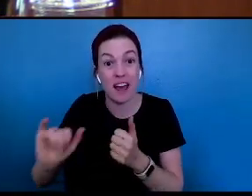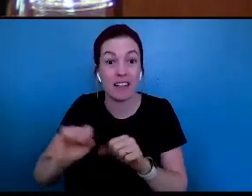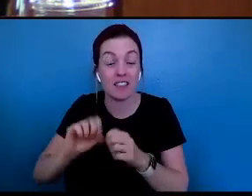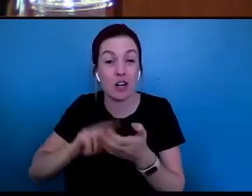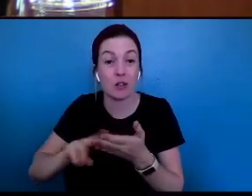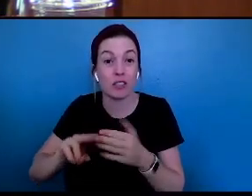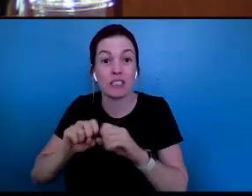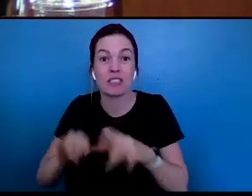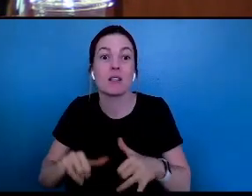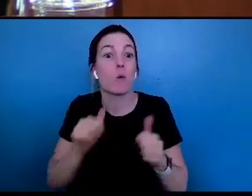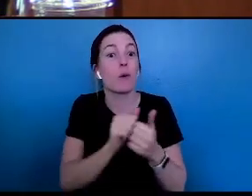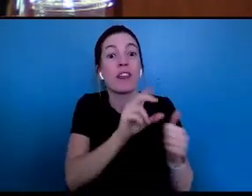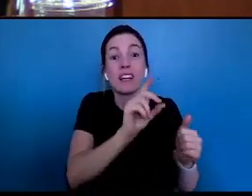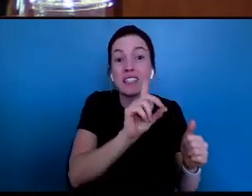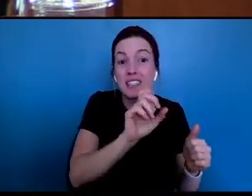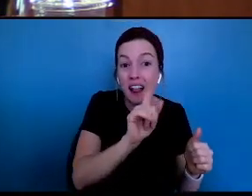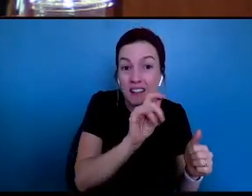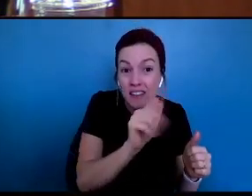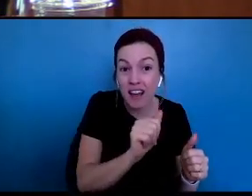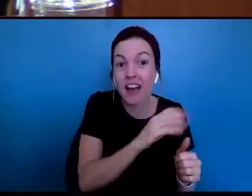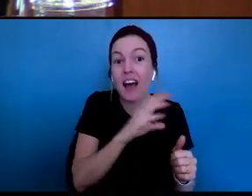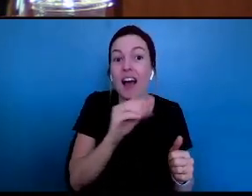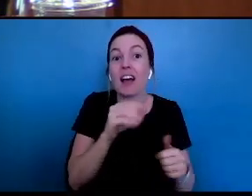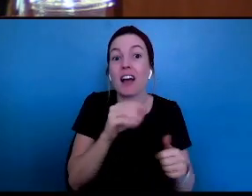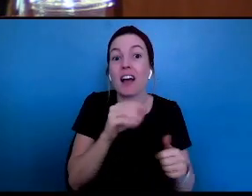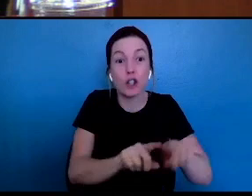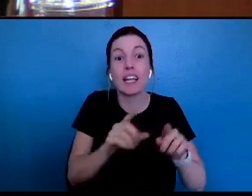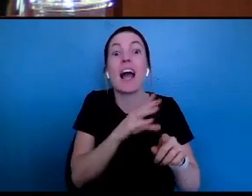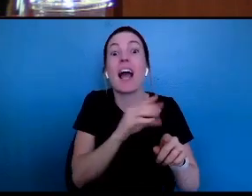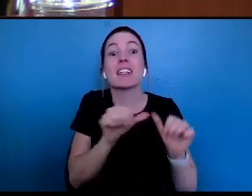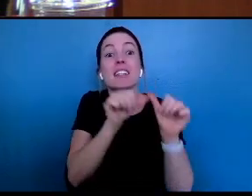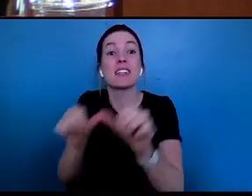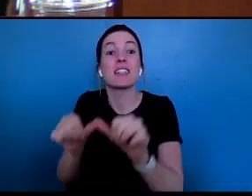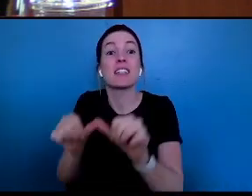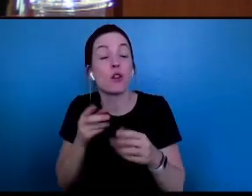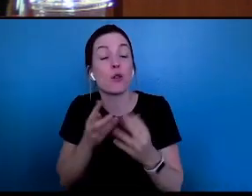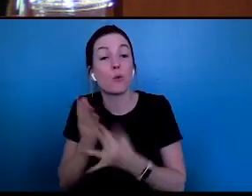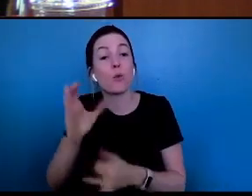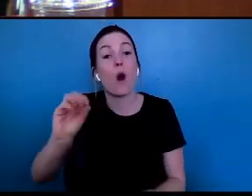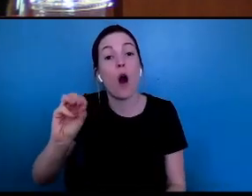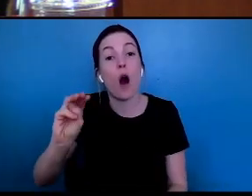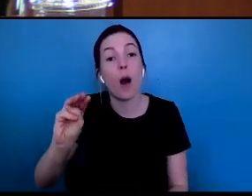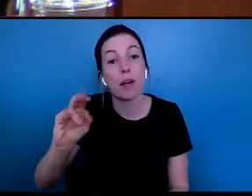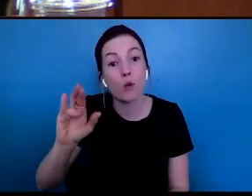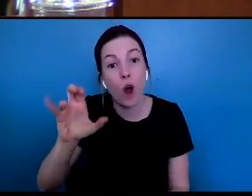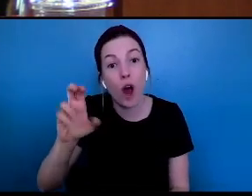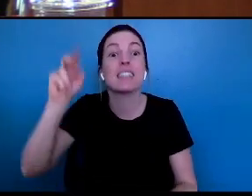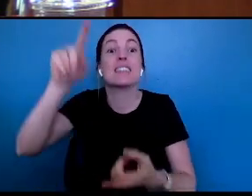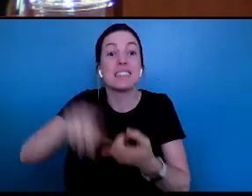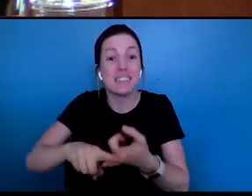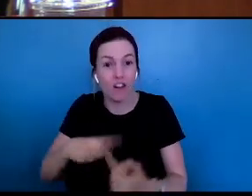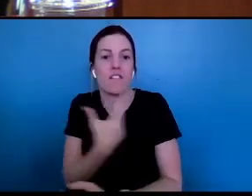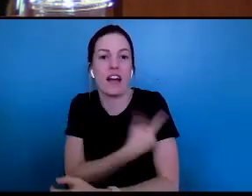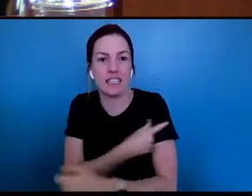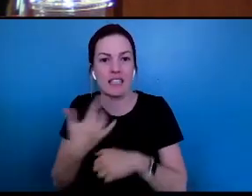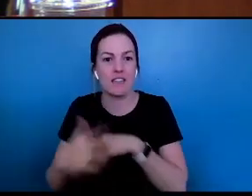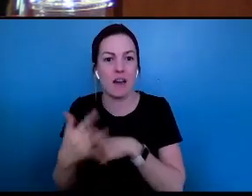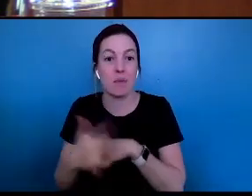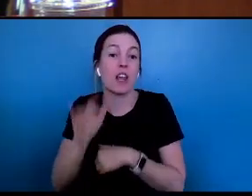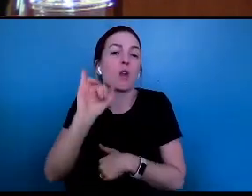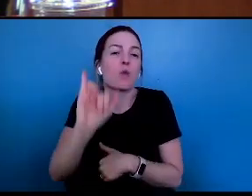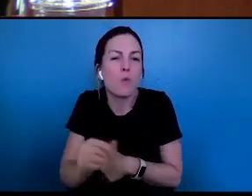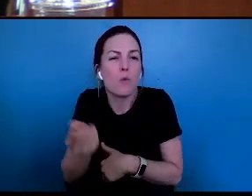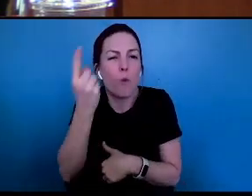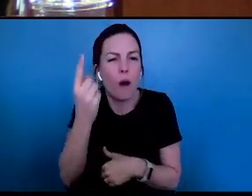even the first wave of Omicron, until the vaccine become generally available. So that's just one anecdote, but it shows that how